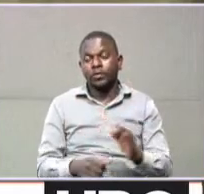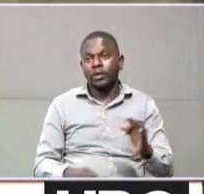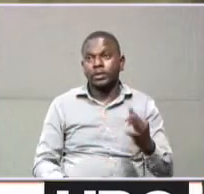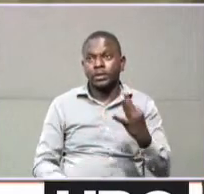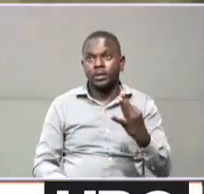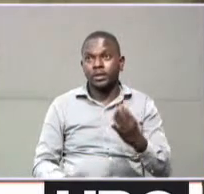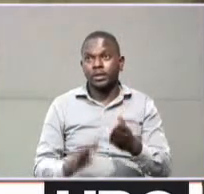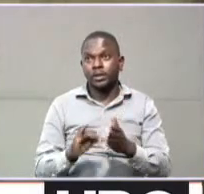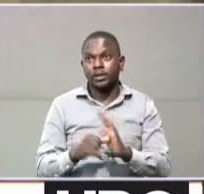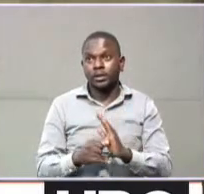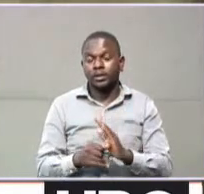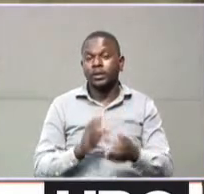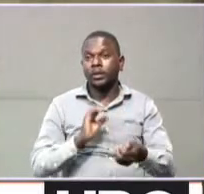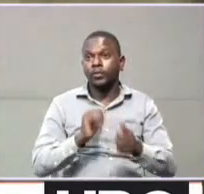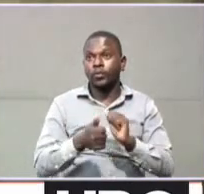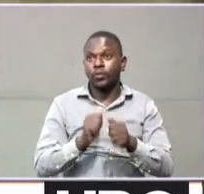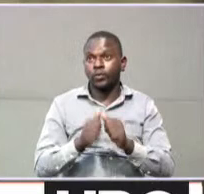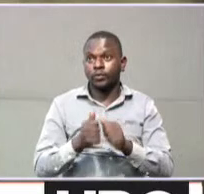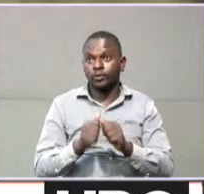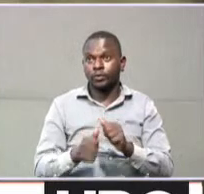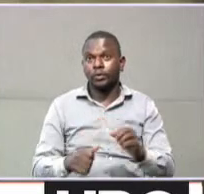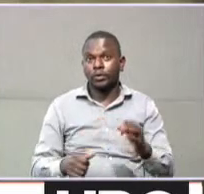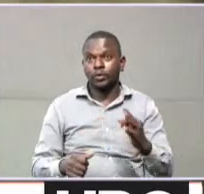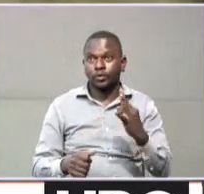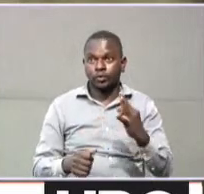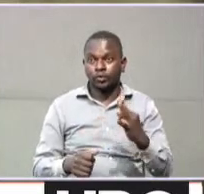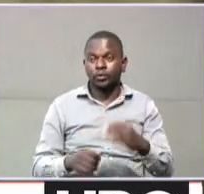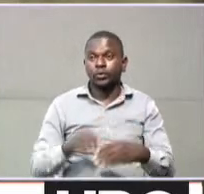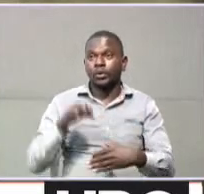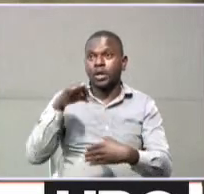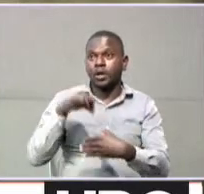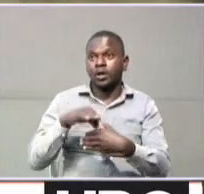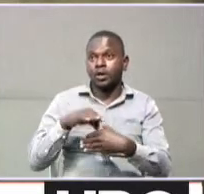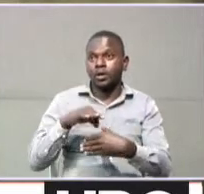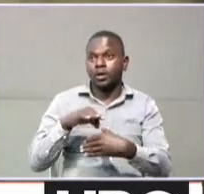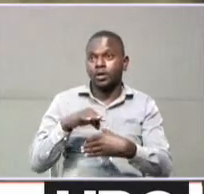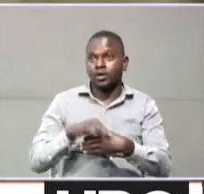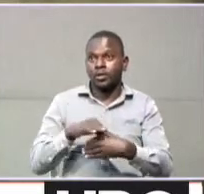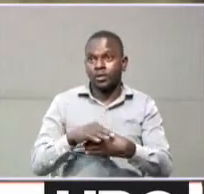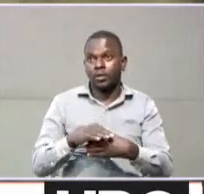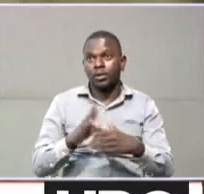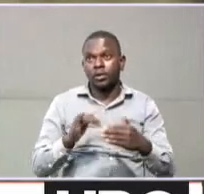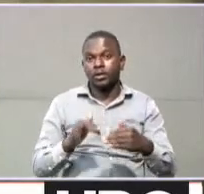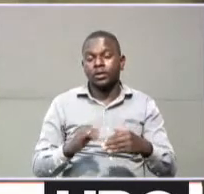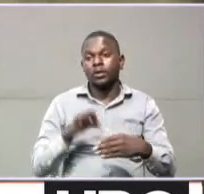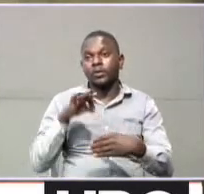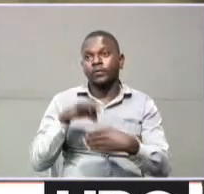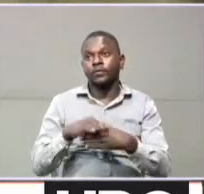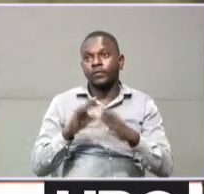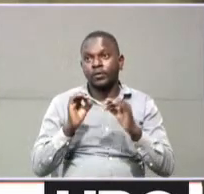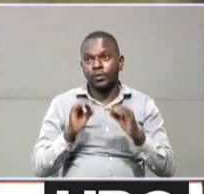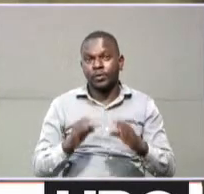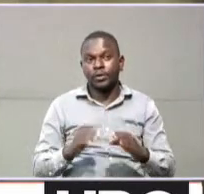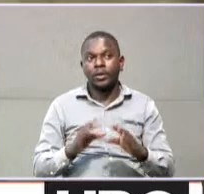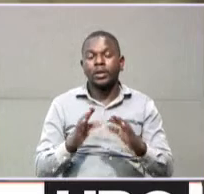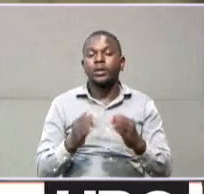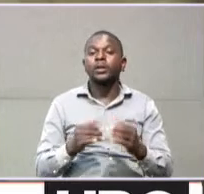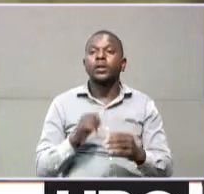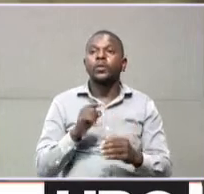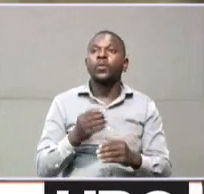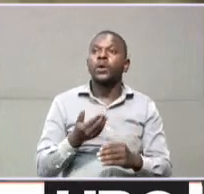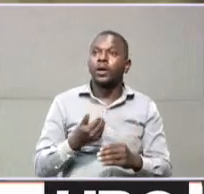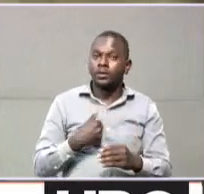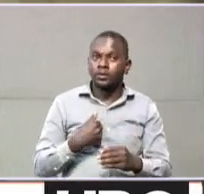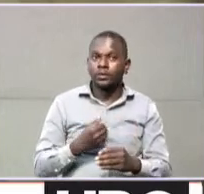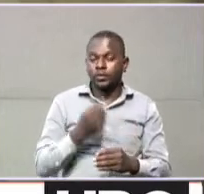matters in our debate two of them require vote one does not require vote we have